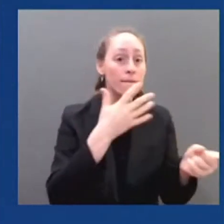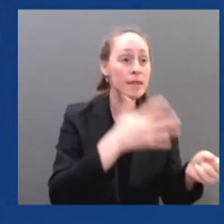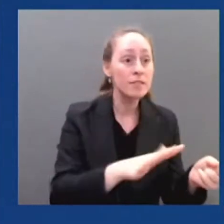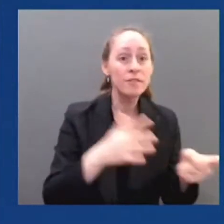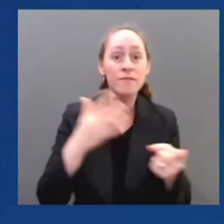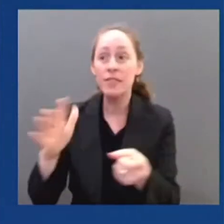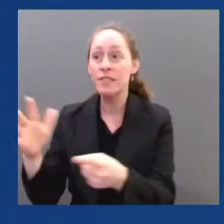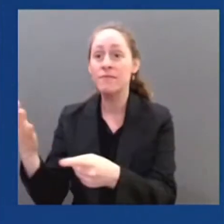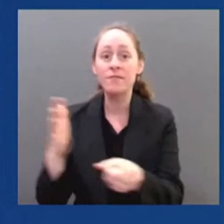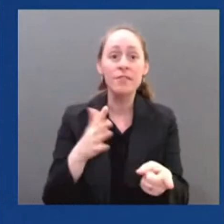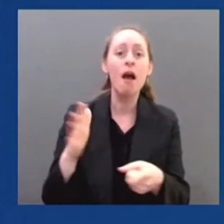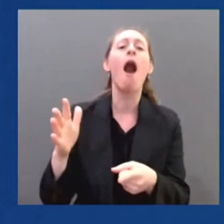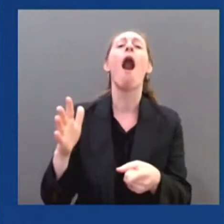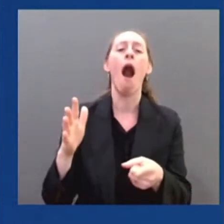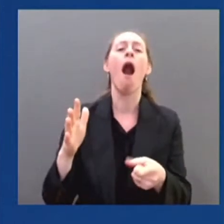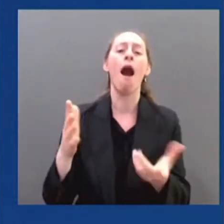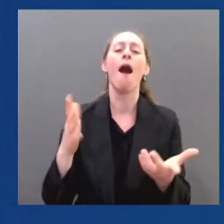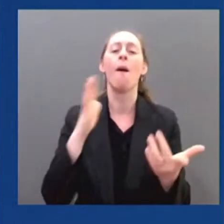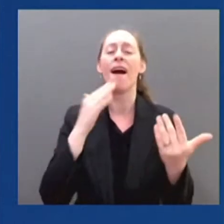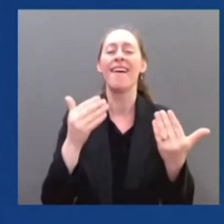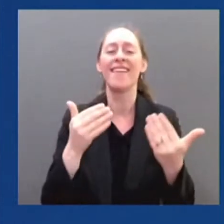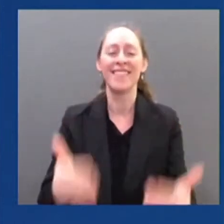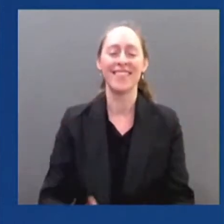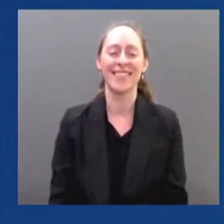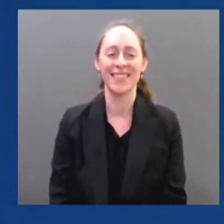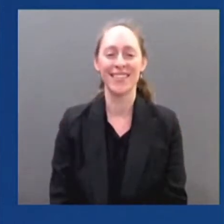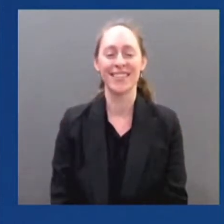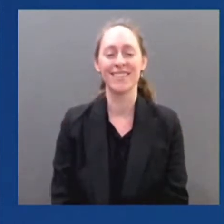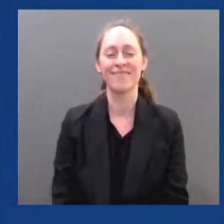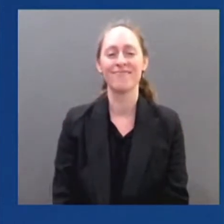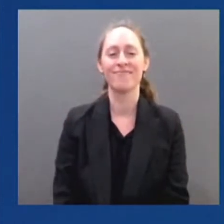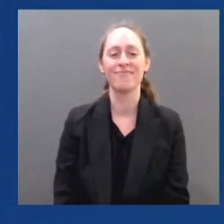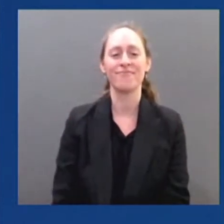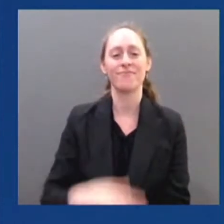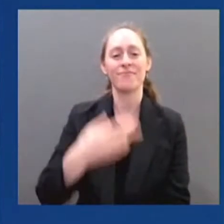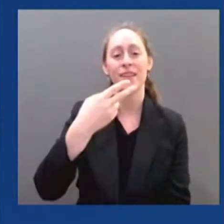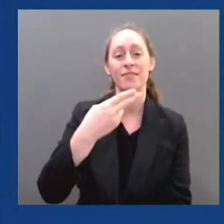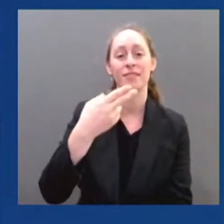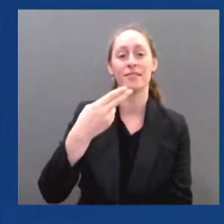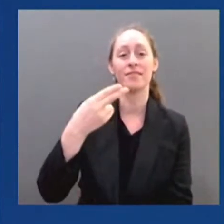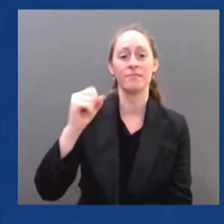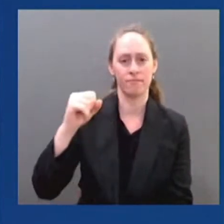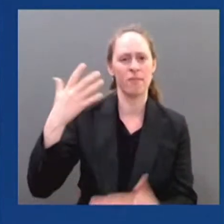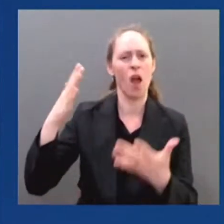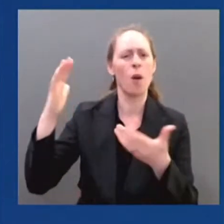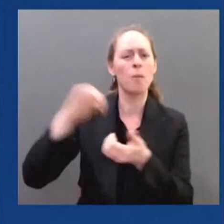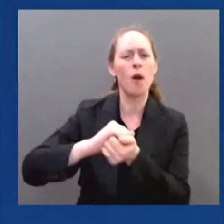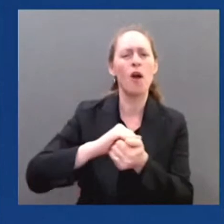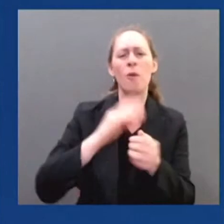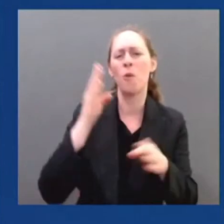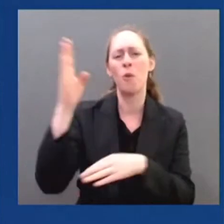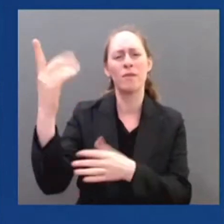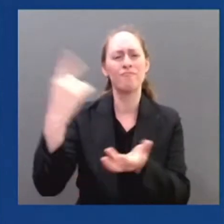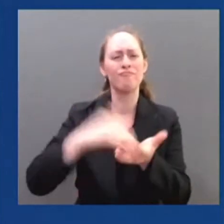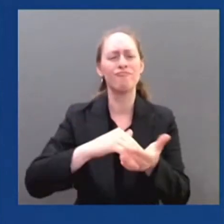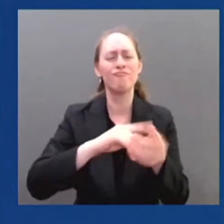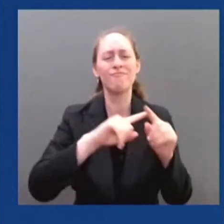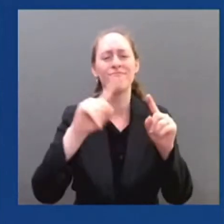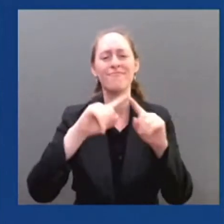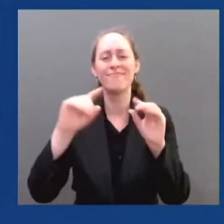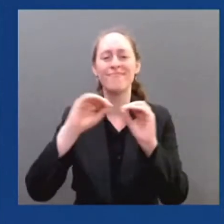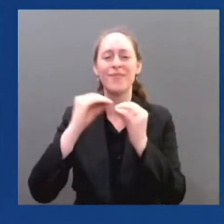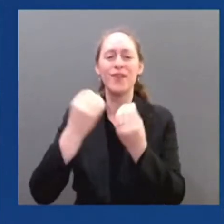has partnered with over 1,000 organizations, many of which work in minority and rural communities. Organizations like the National